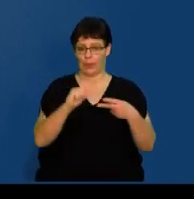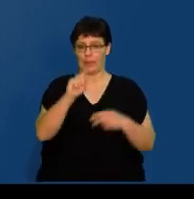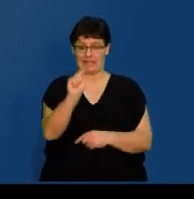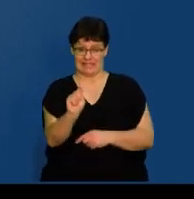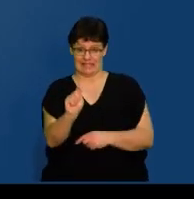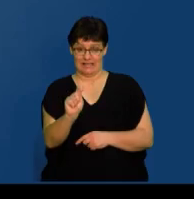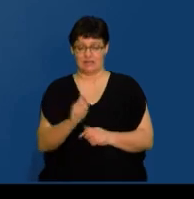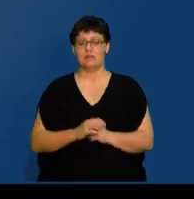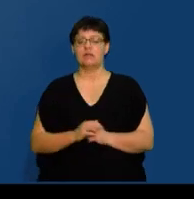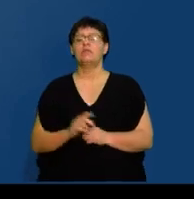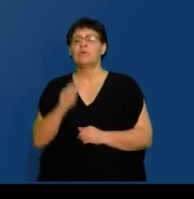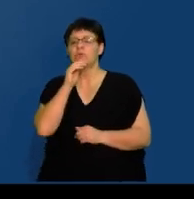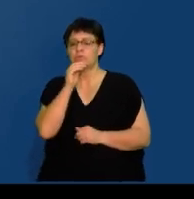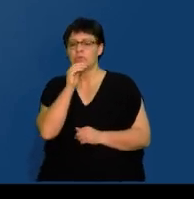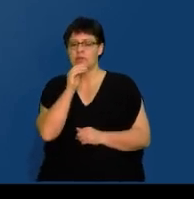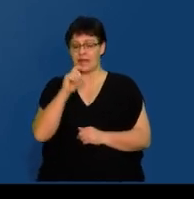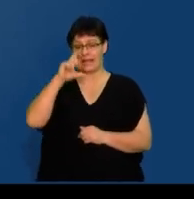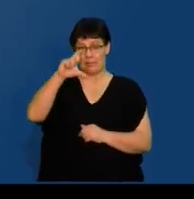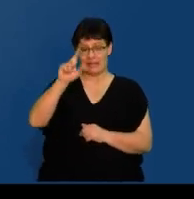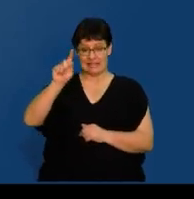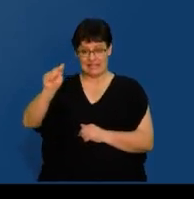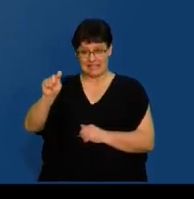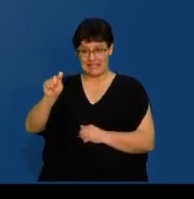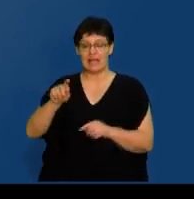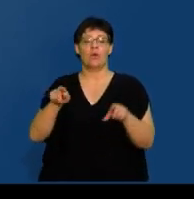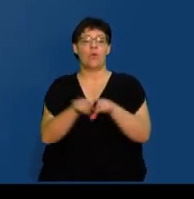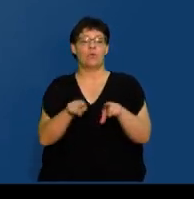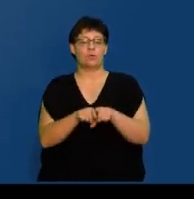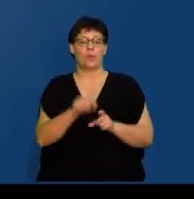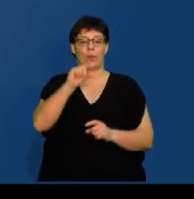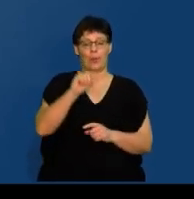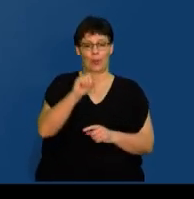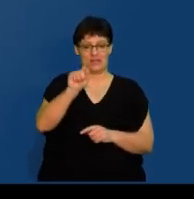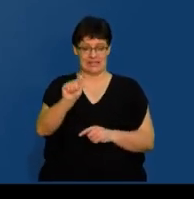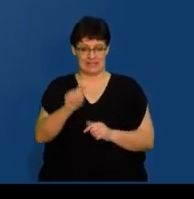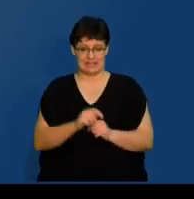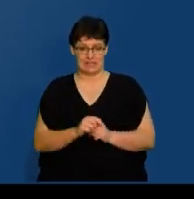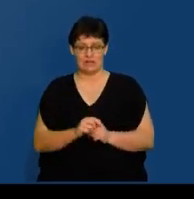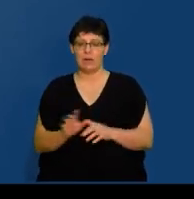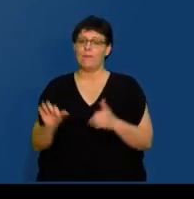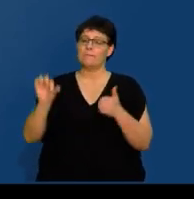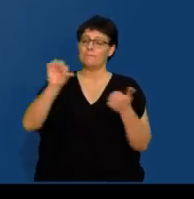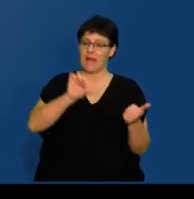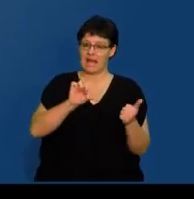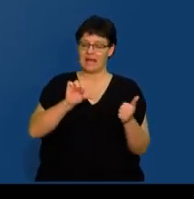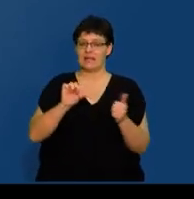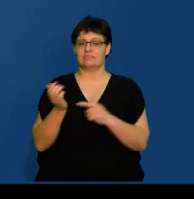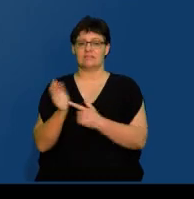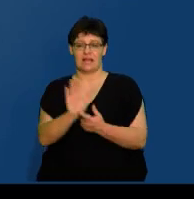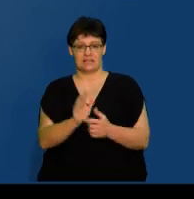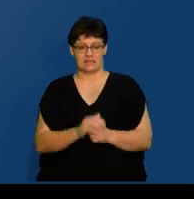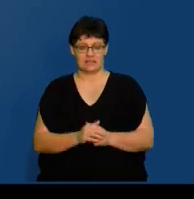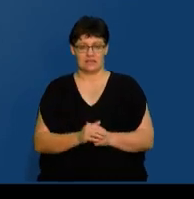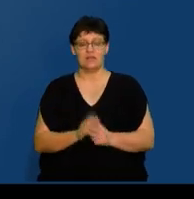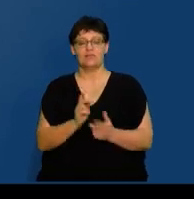t. So we're going to use the letters capital T and small t. I'm just going to get back to that slide, and